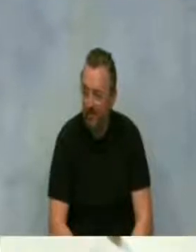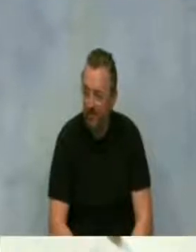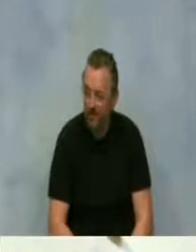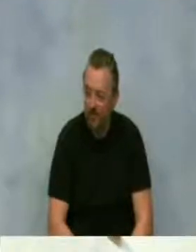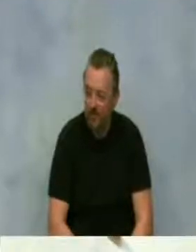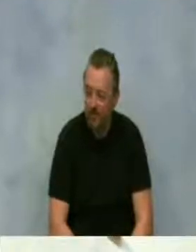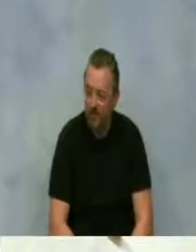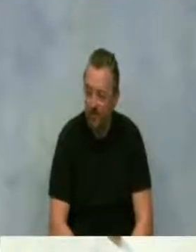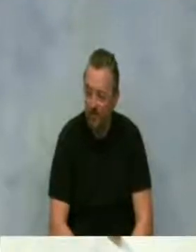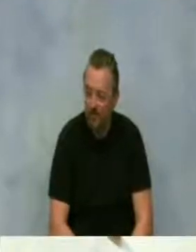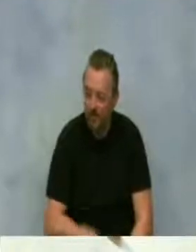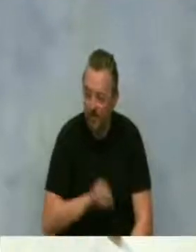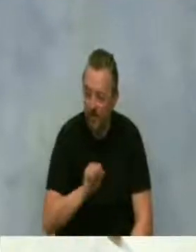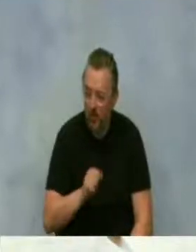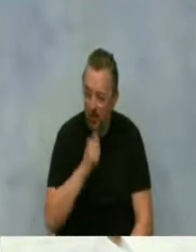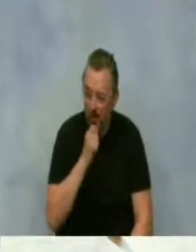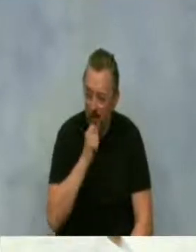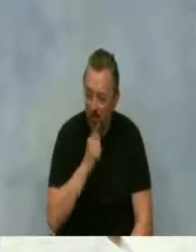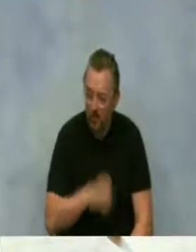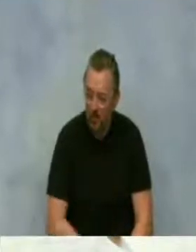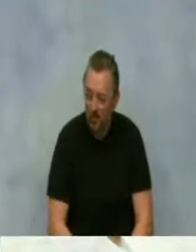Oh.